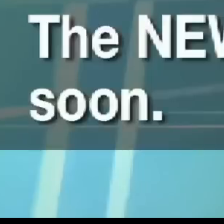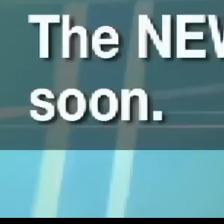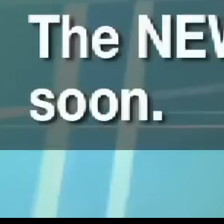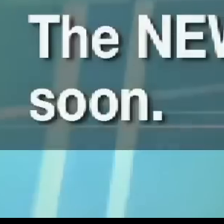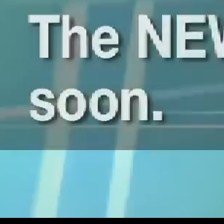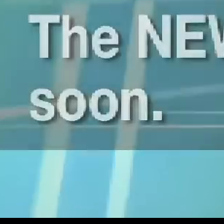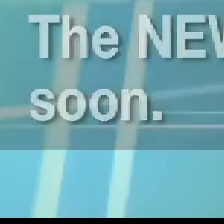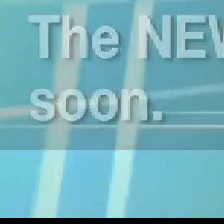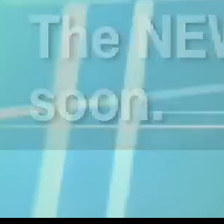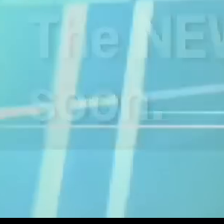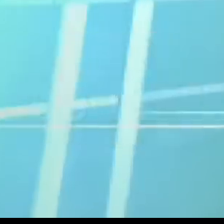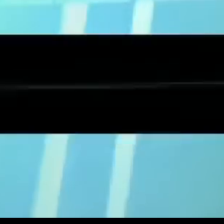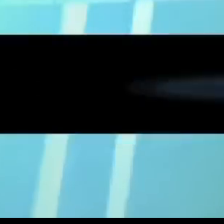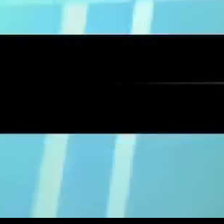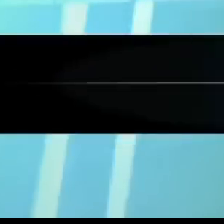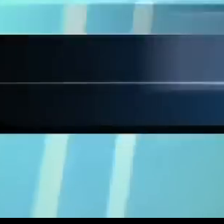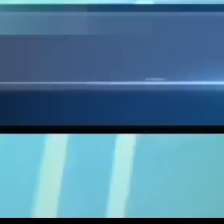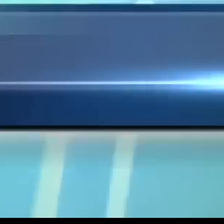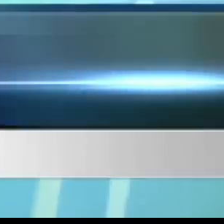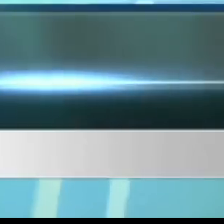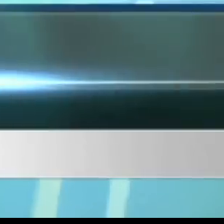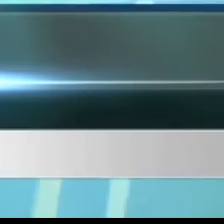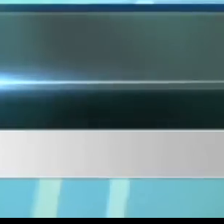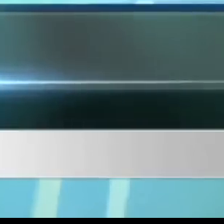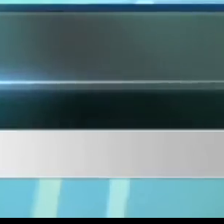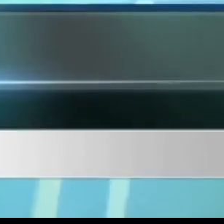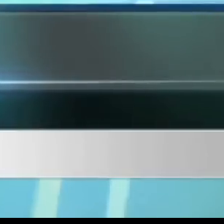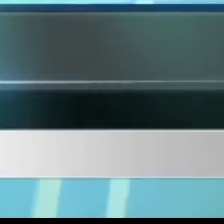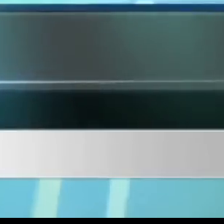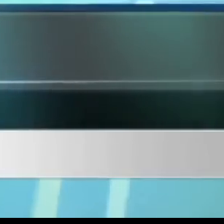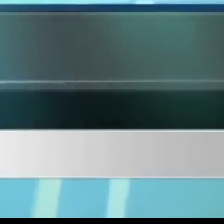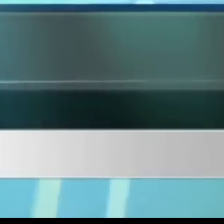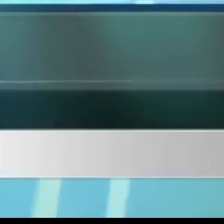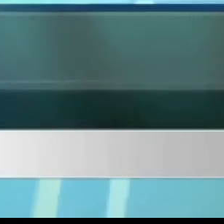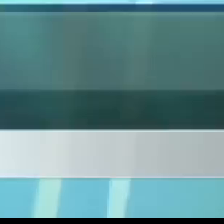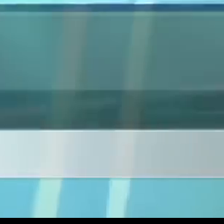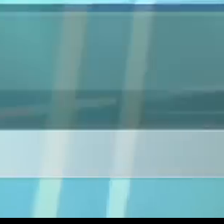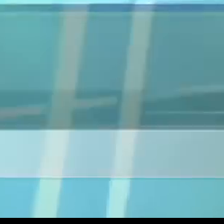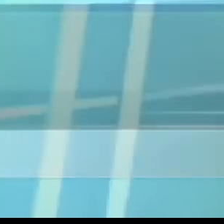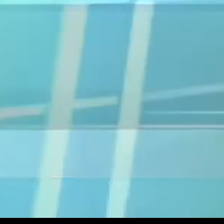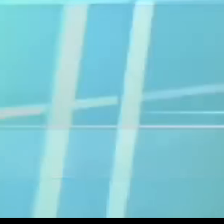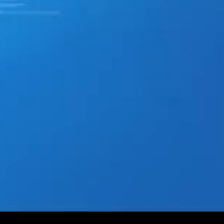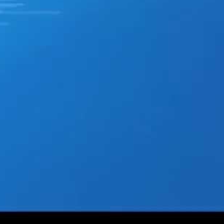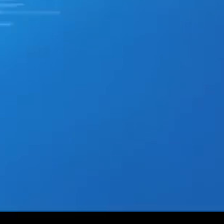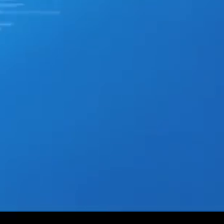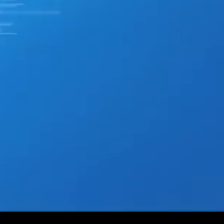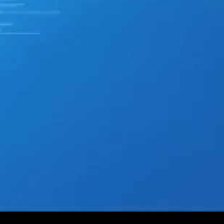not the cheapest ones. And that's a look at your Royal Fidelity Business News. I'm LaDawn Davis.